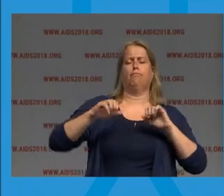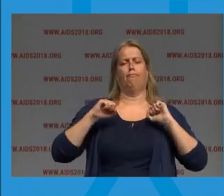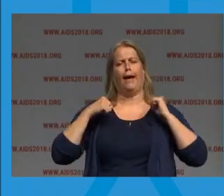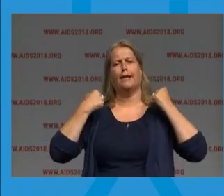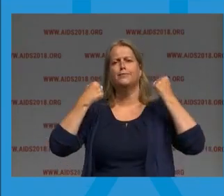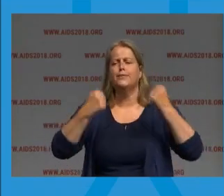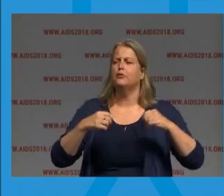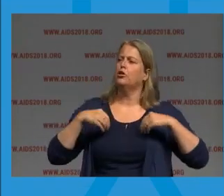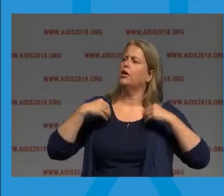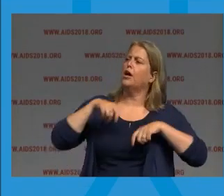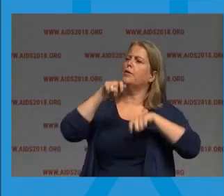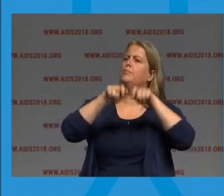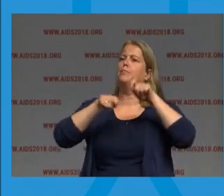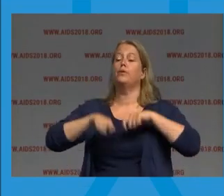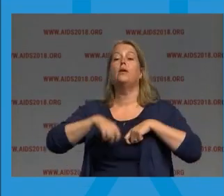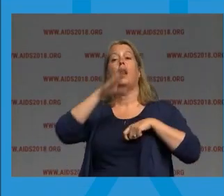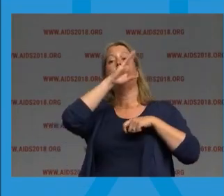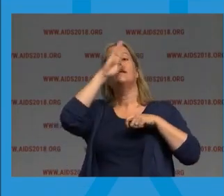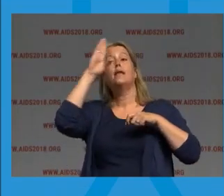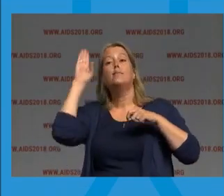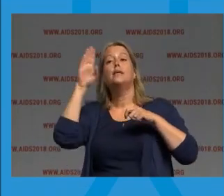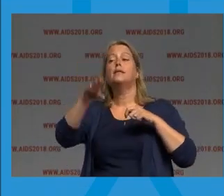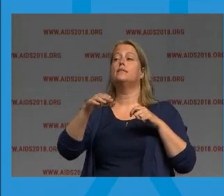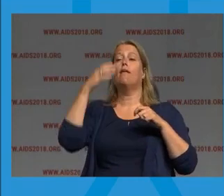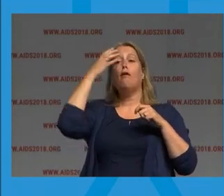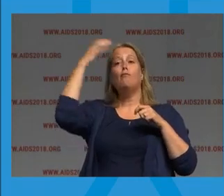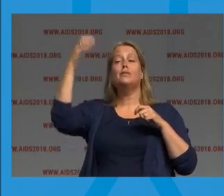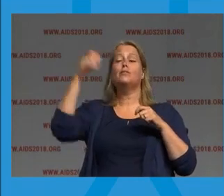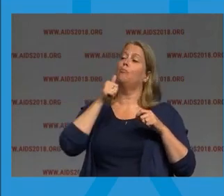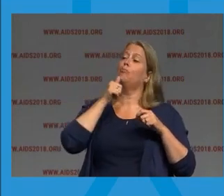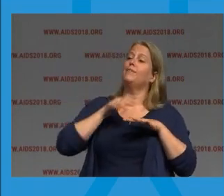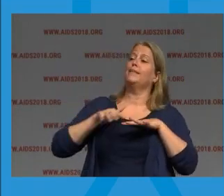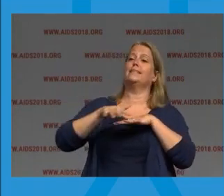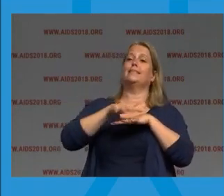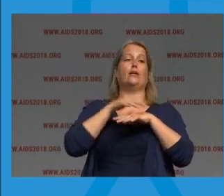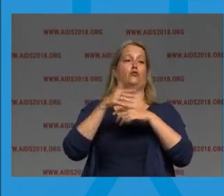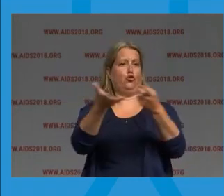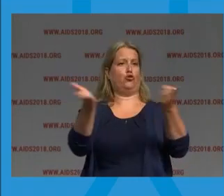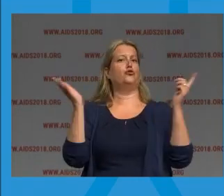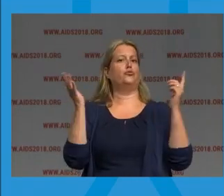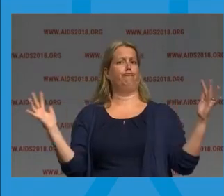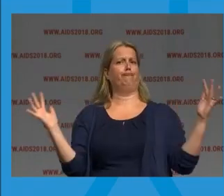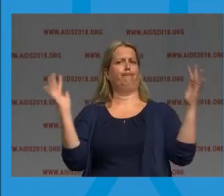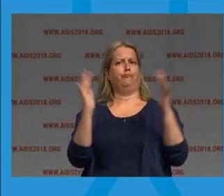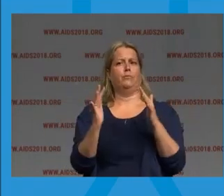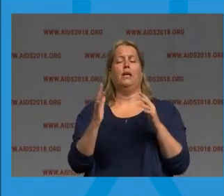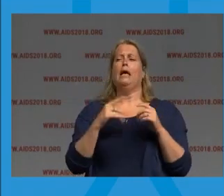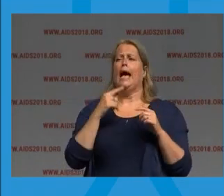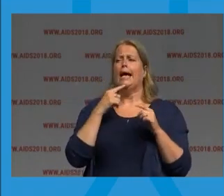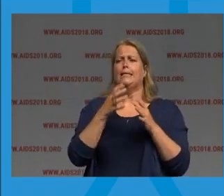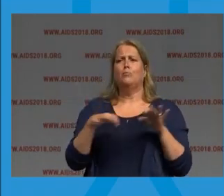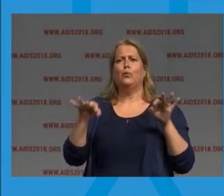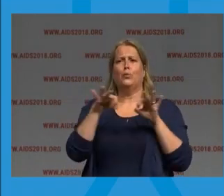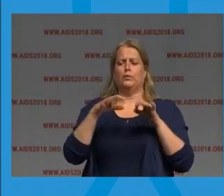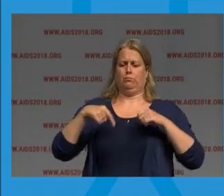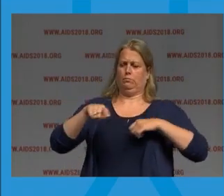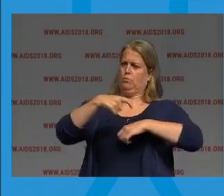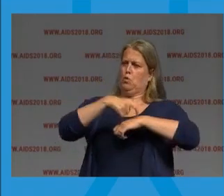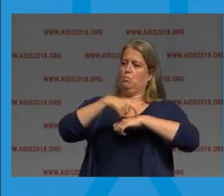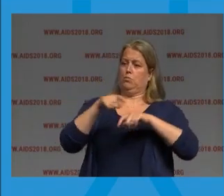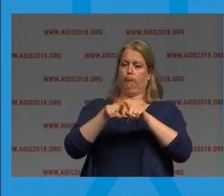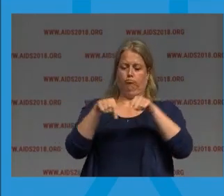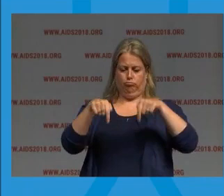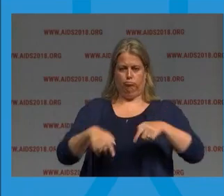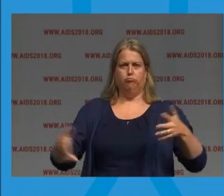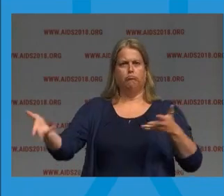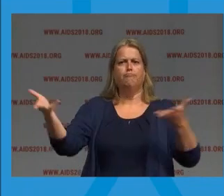people, academics, governments, the private sector. And it's essential that we find moments like this to come together, to